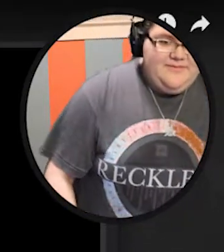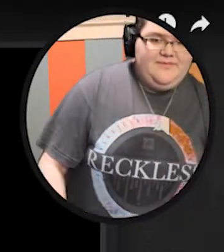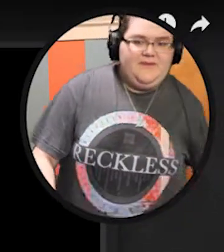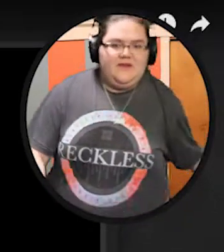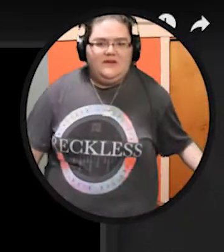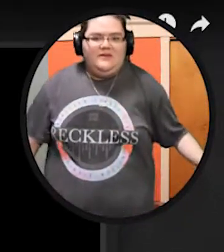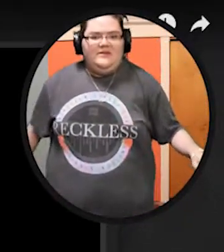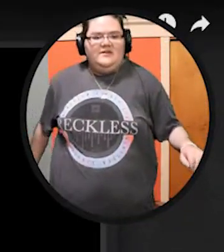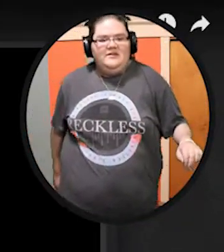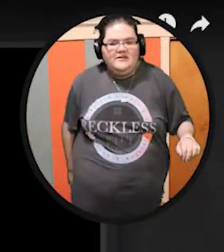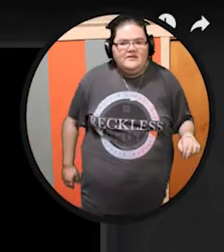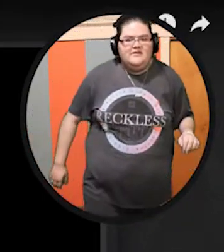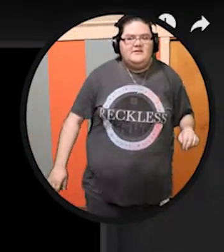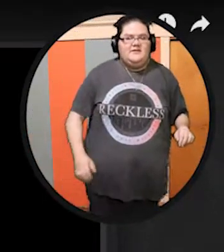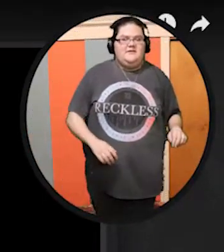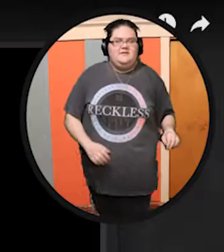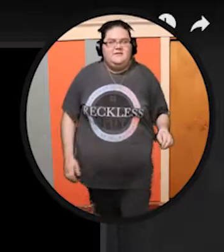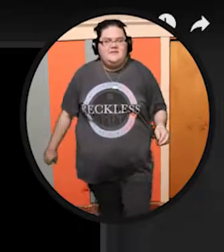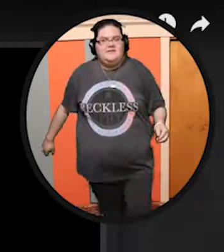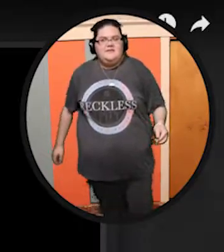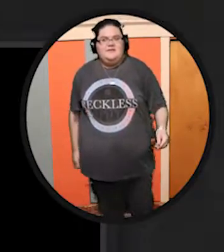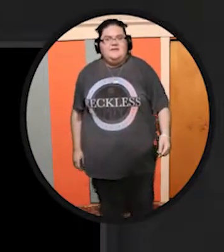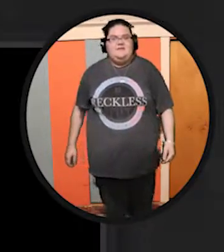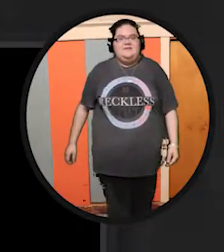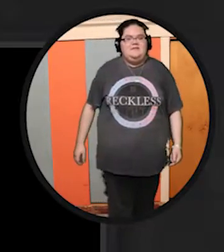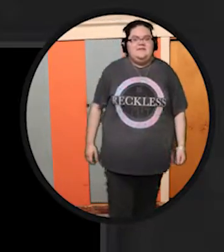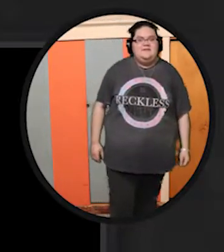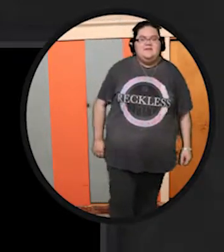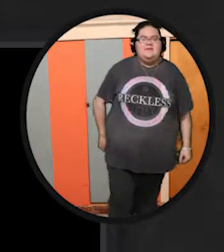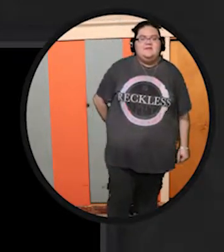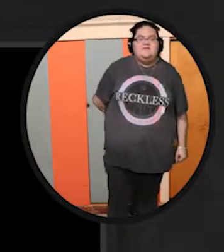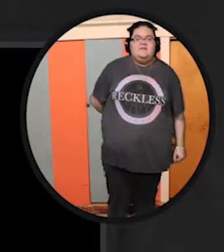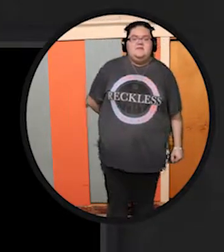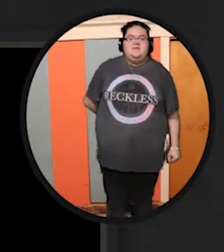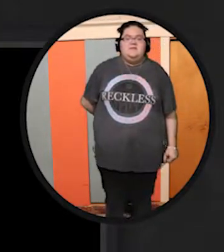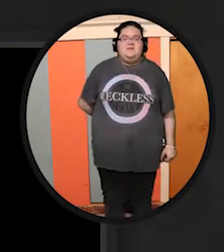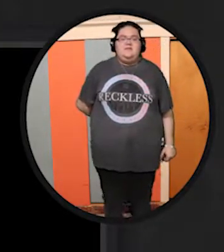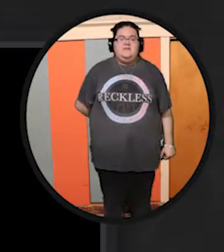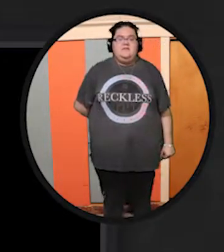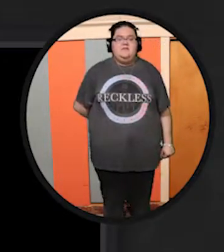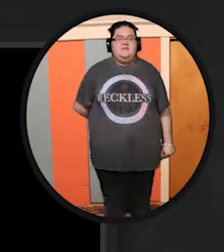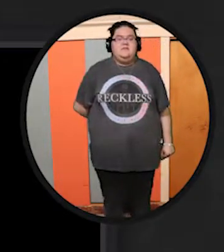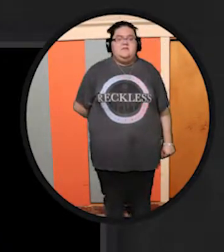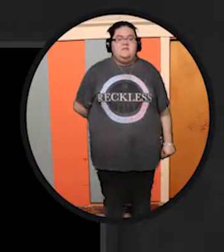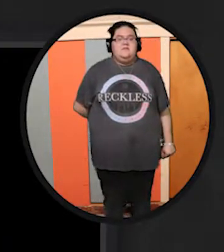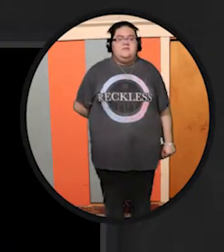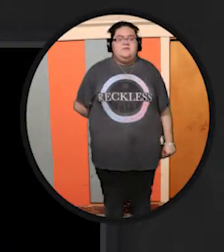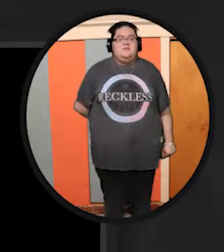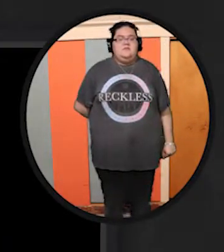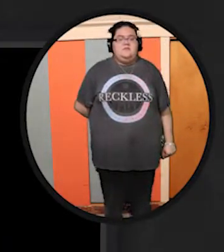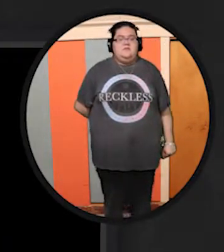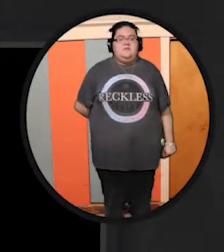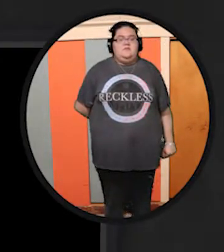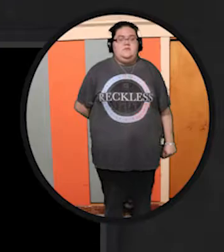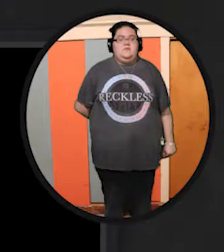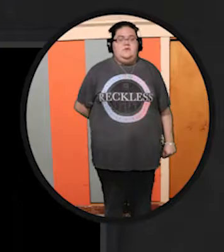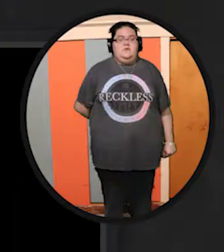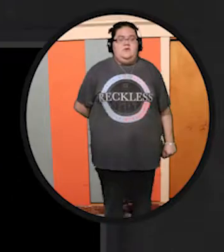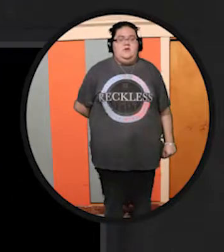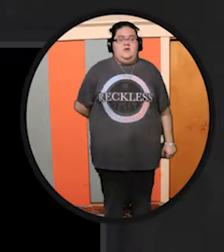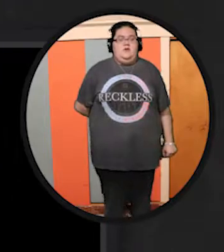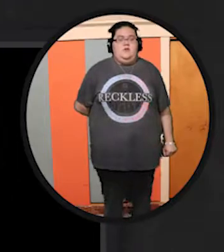His tail fell off, and now I can't find it. The waves outside of his restaurant were getting a little too big.